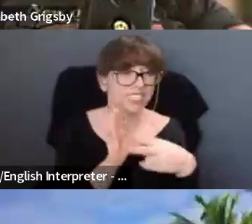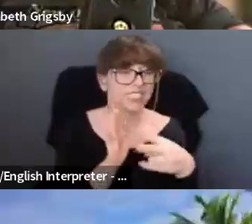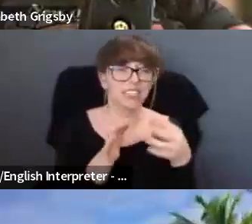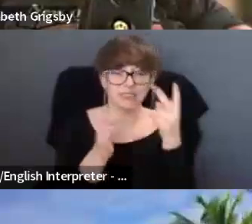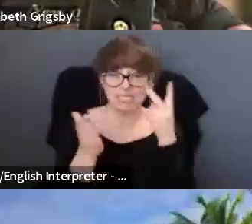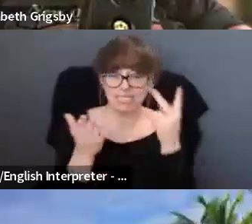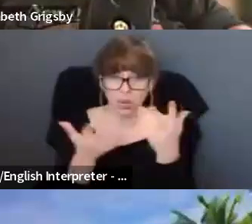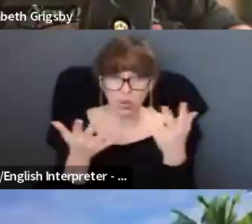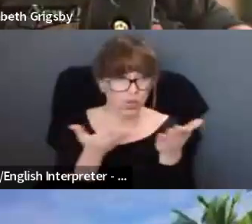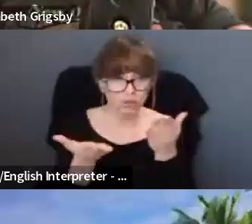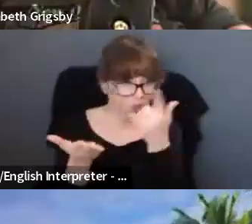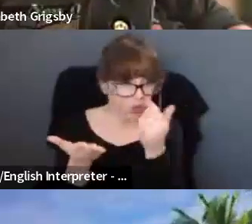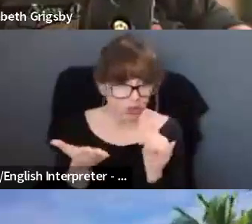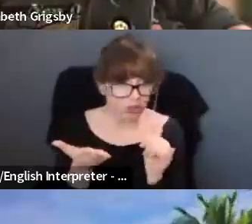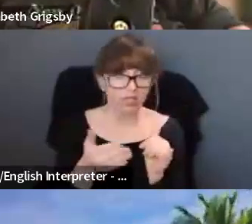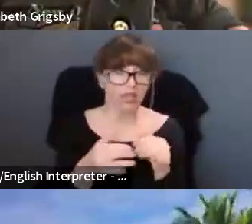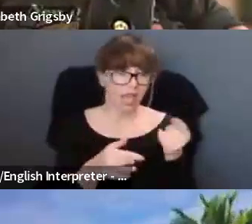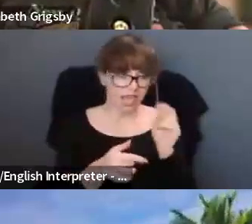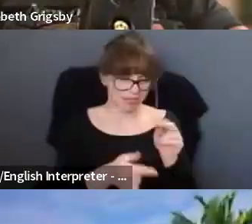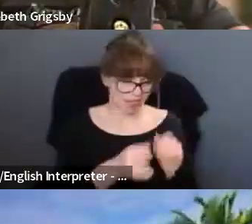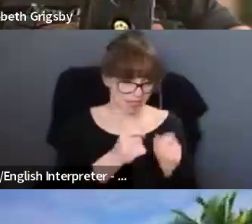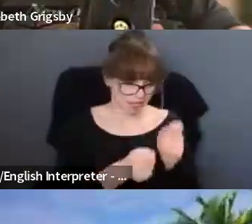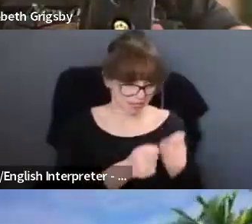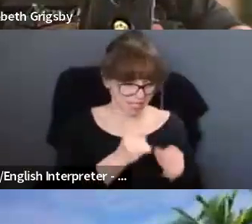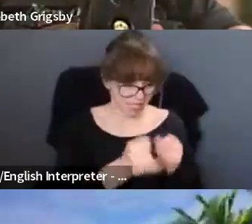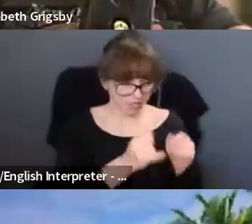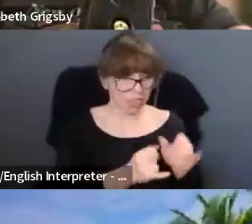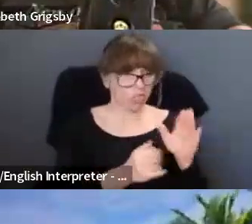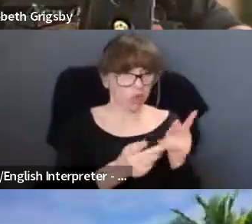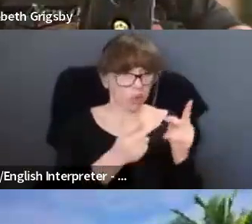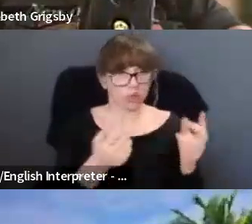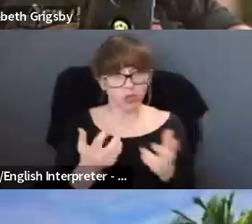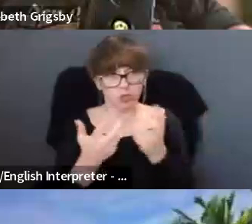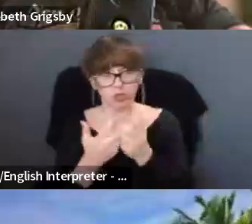are, and individualize your proposal to address those specific needs.